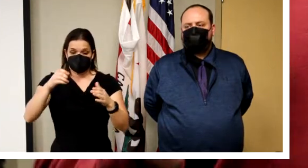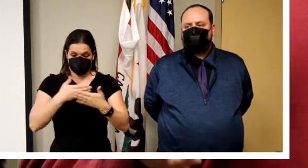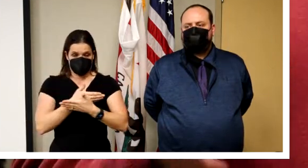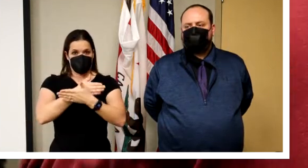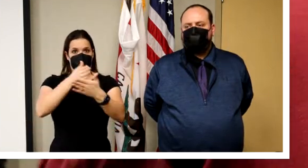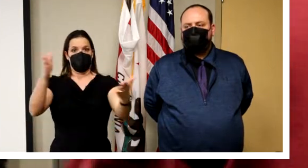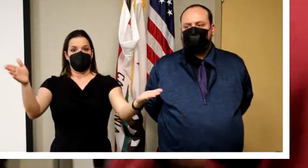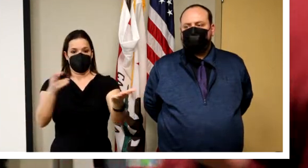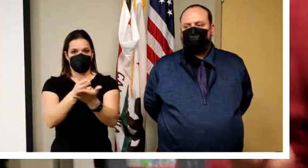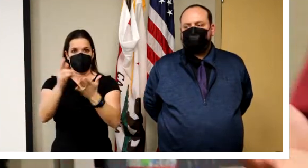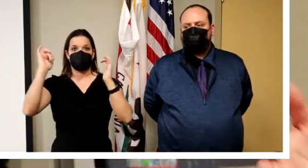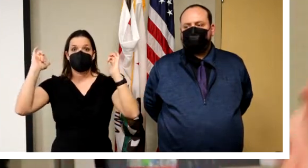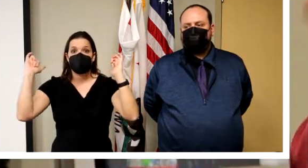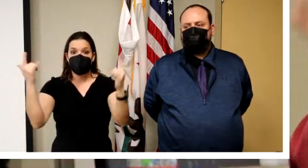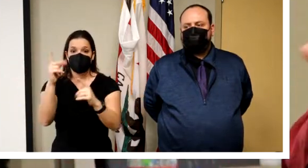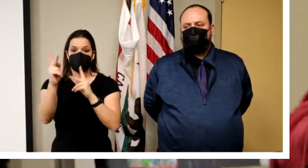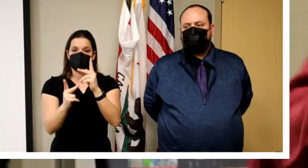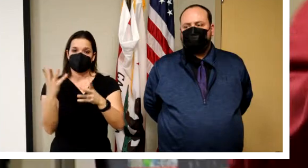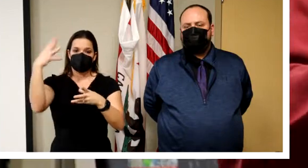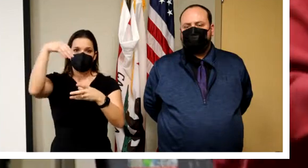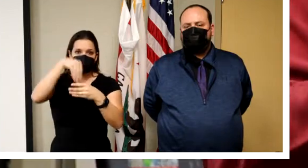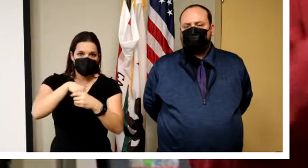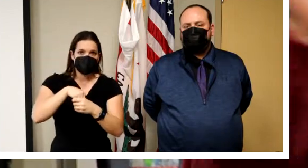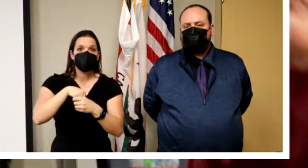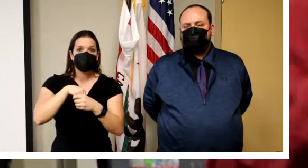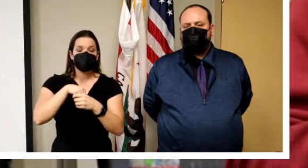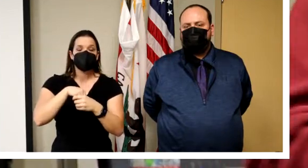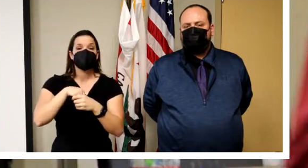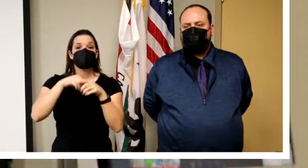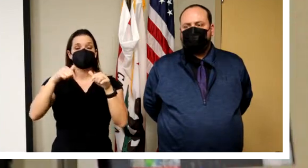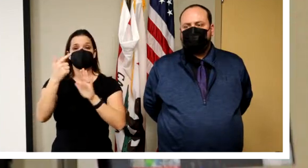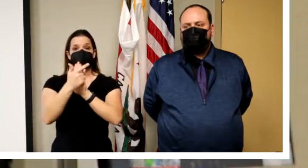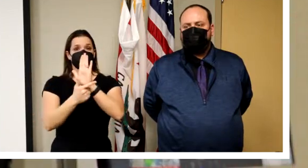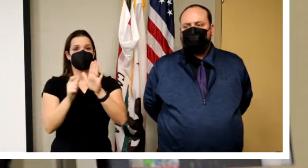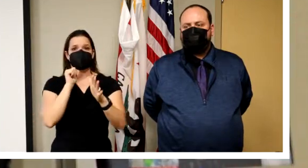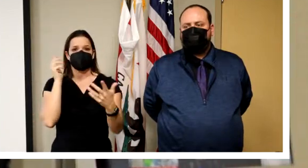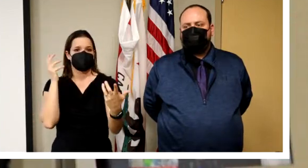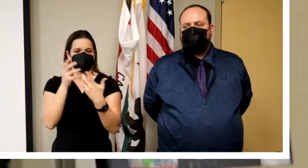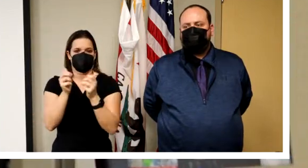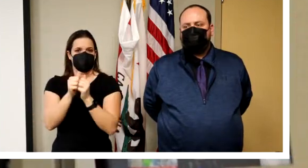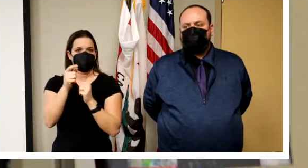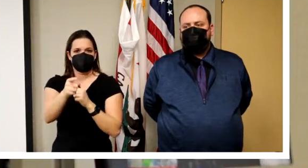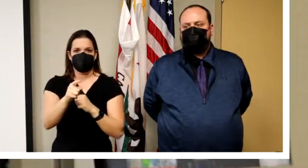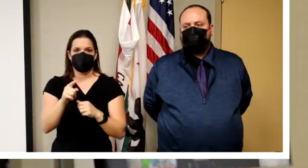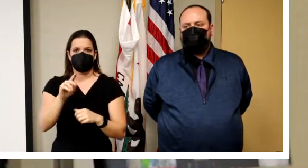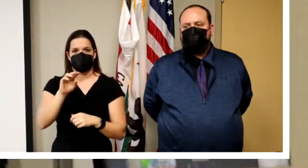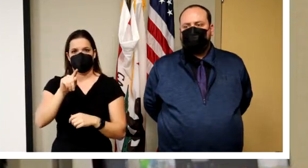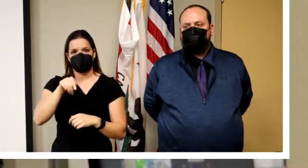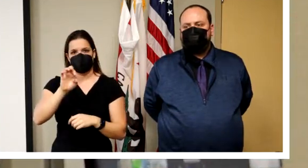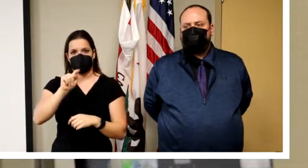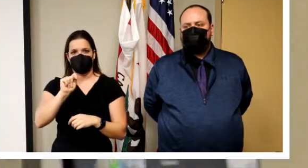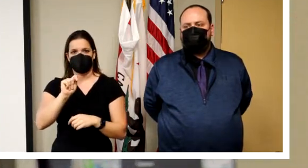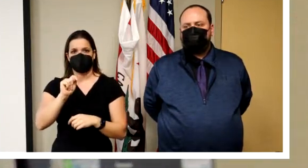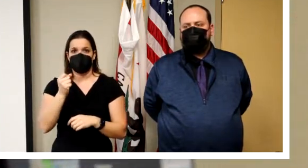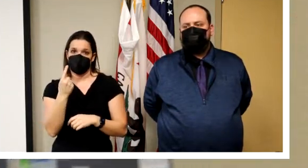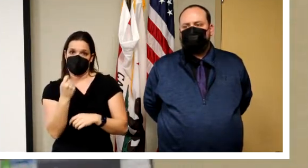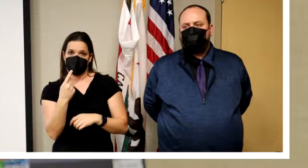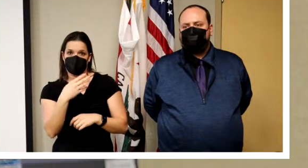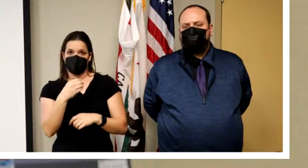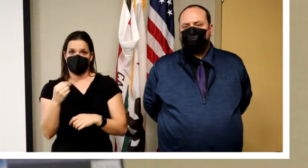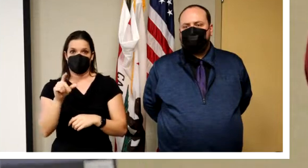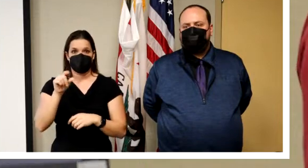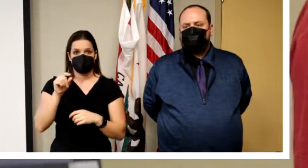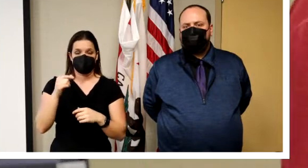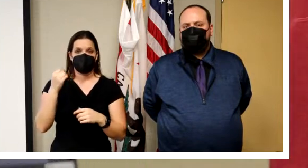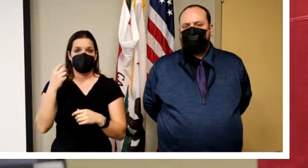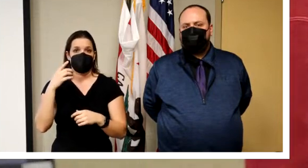and transparent for the public to be involved. So once again, these laws don't apply to you in terms of Prop 11 and Prop 20 for statewide redistricting